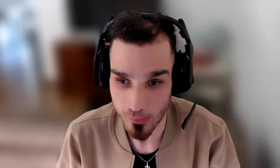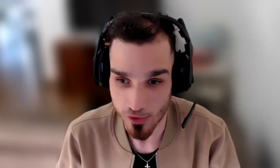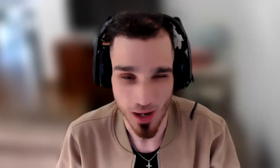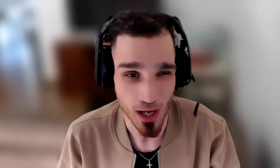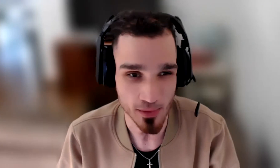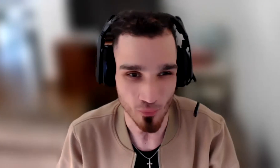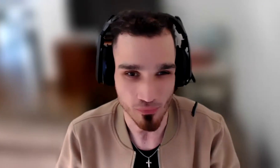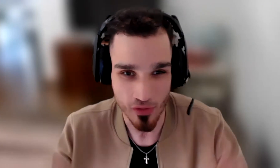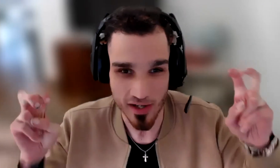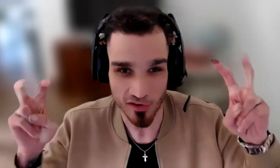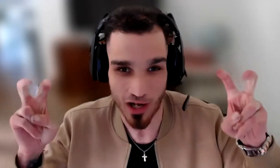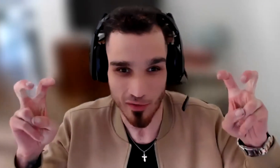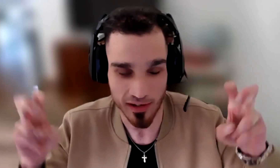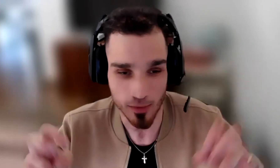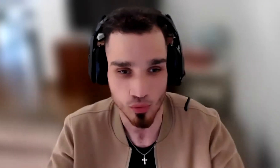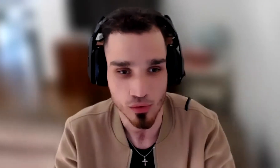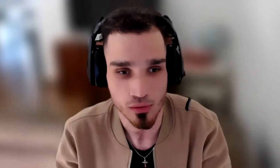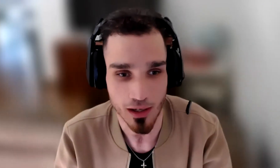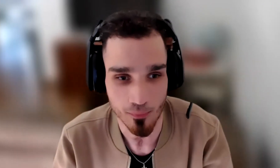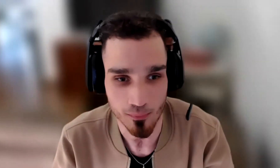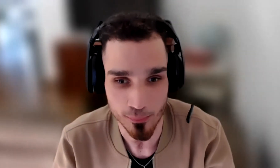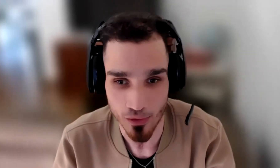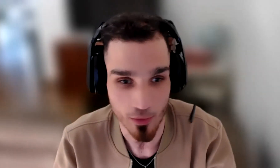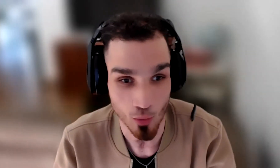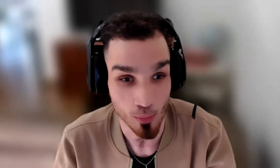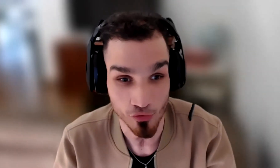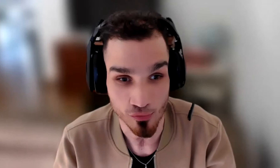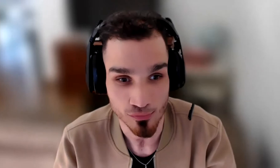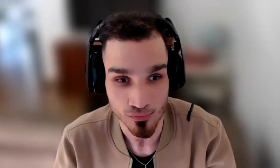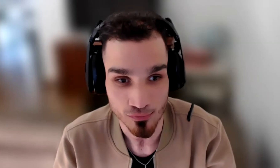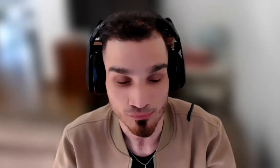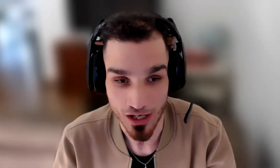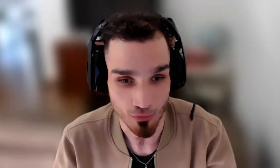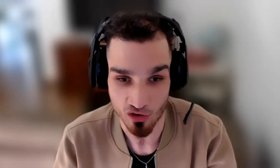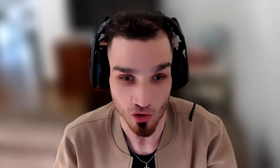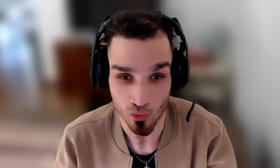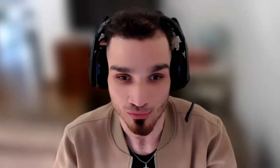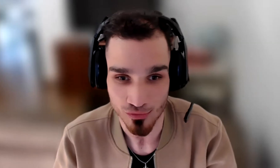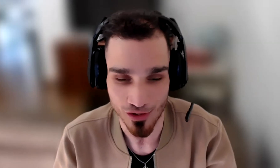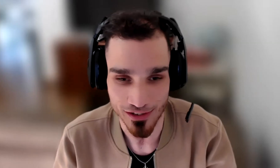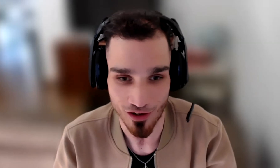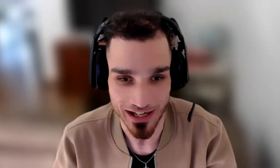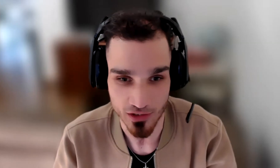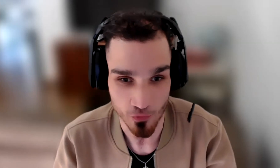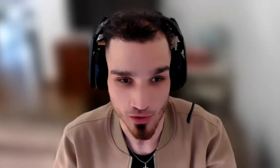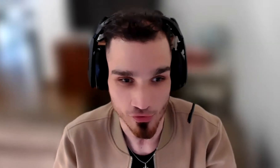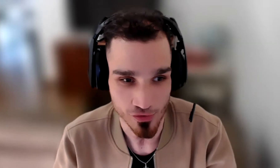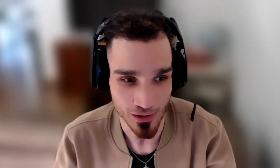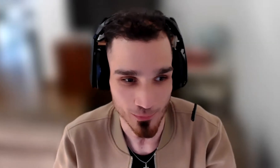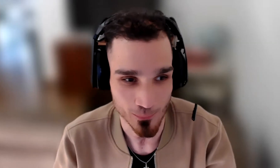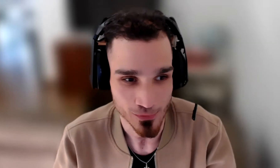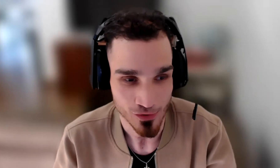people with disability, I might be on this side of the table, but I'm a normal person. I struggle. I have